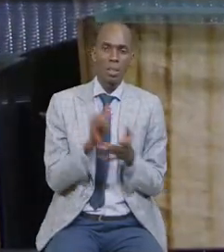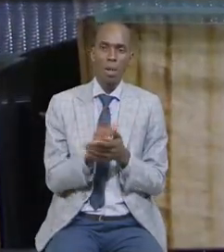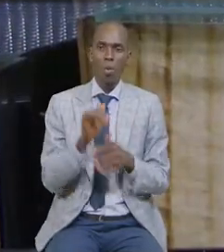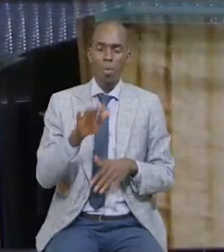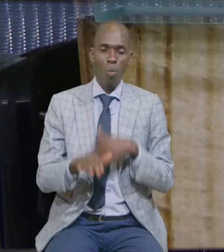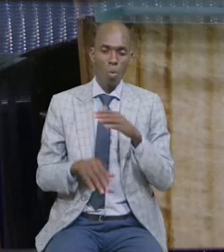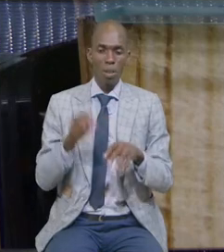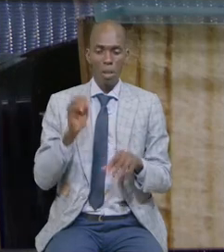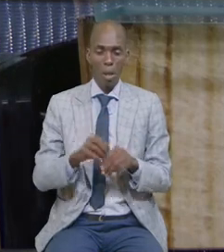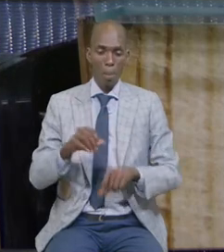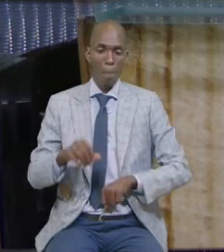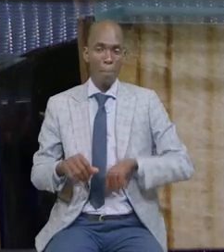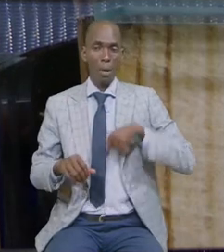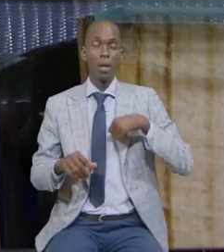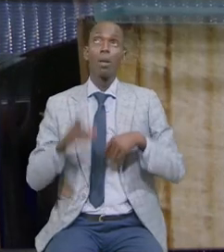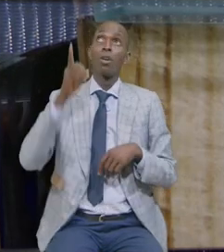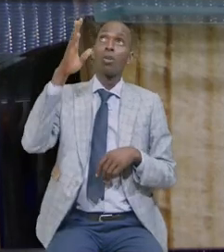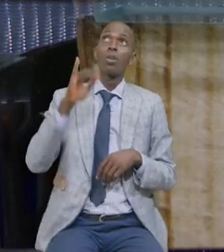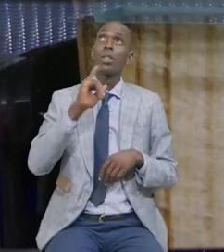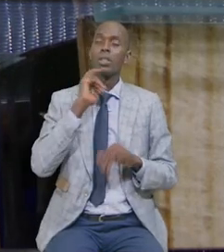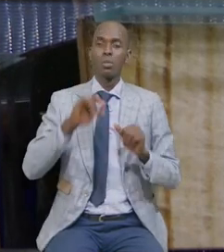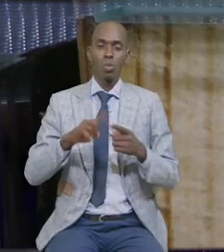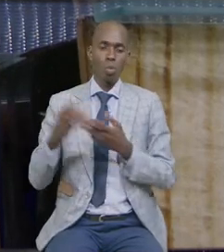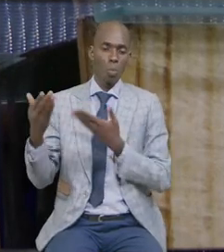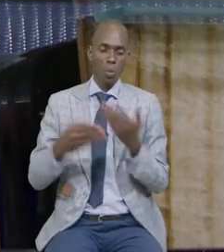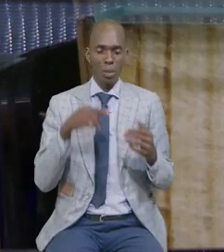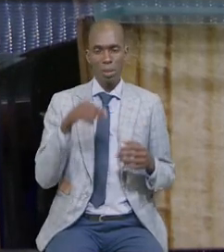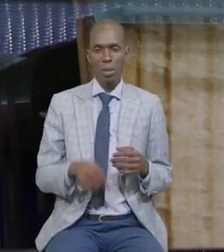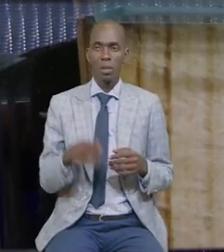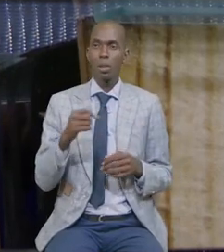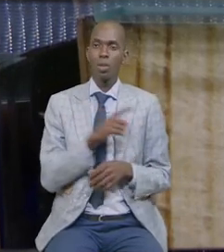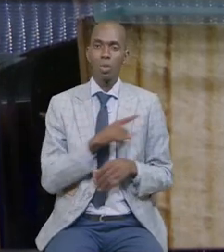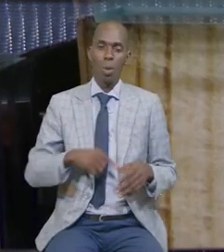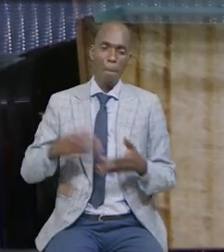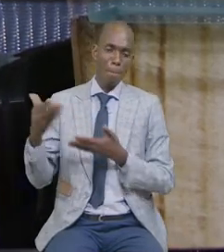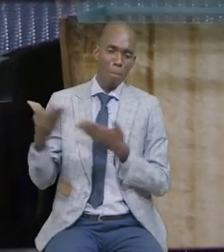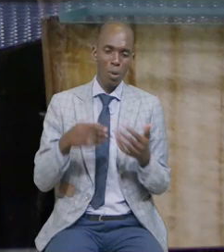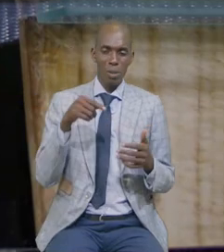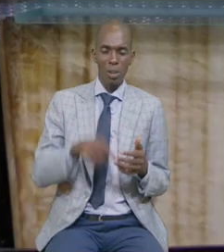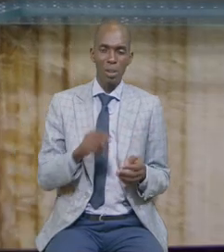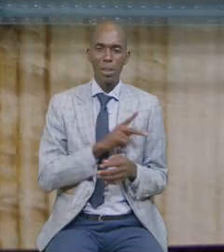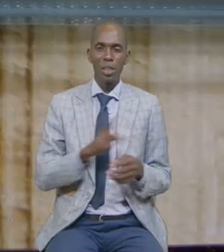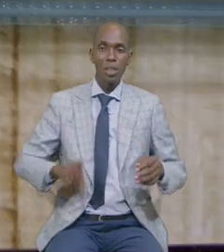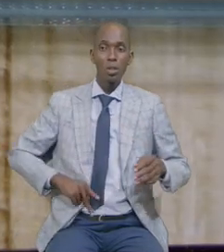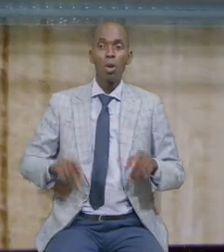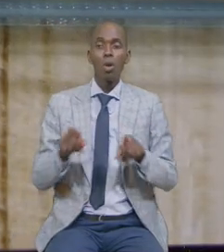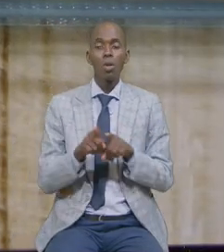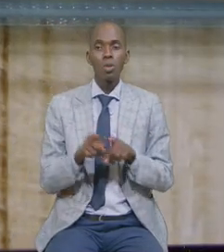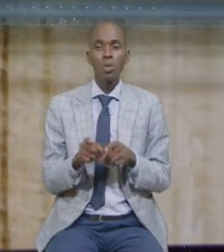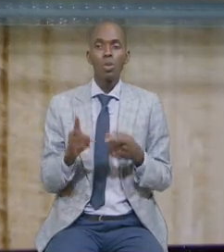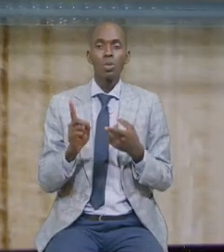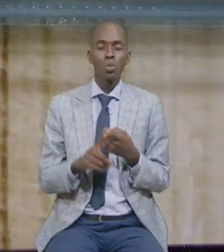abase. Look at the story of that man. The Lord abased him. even to the point of being like